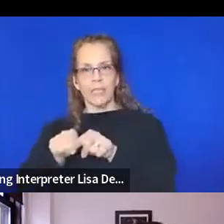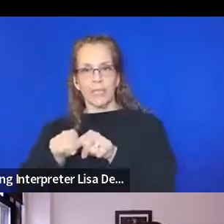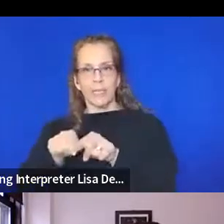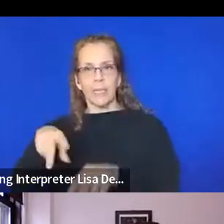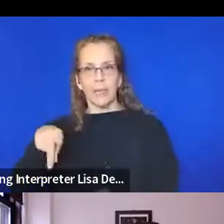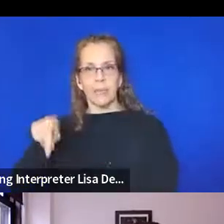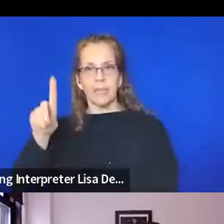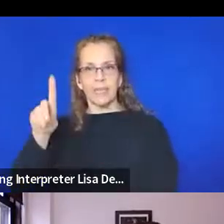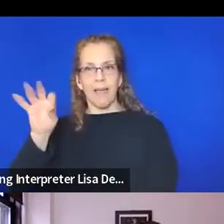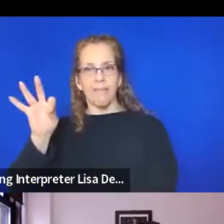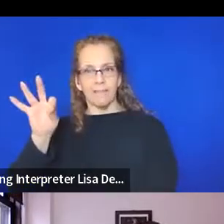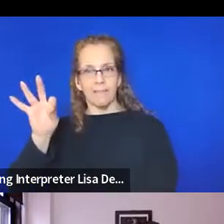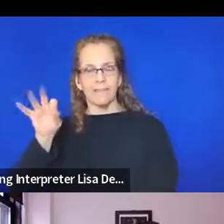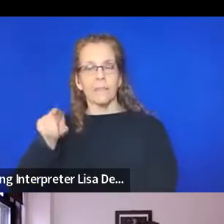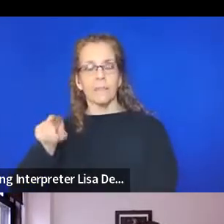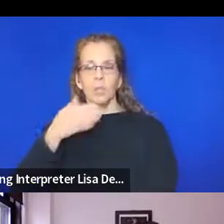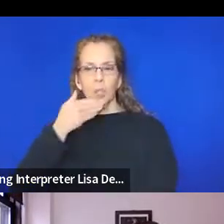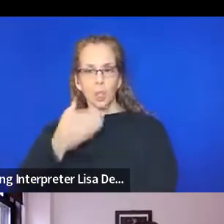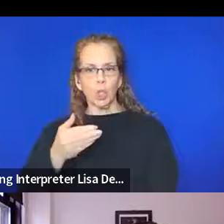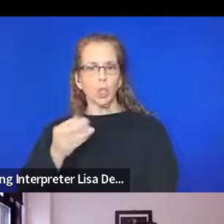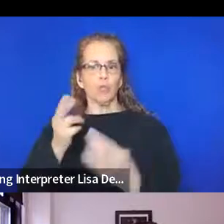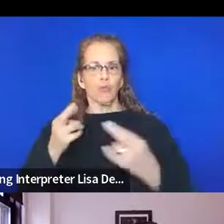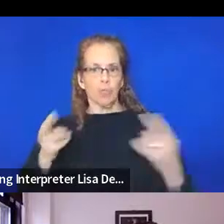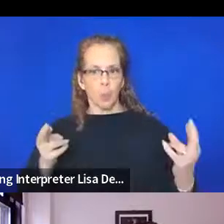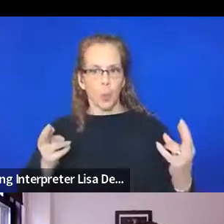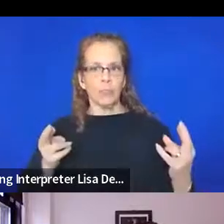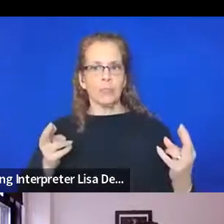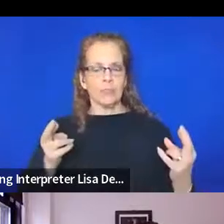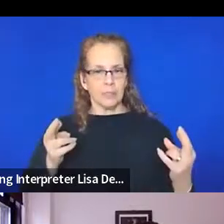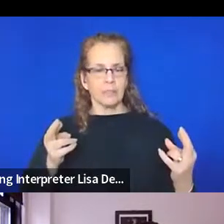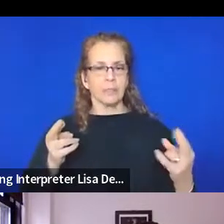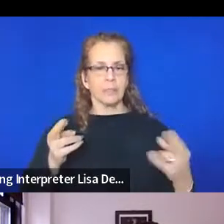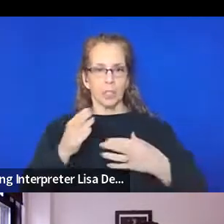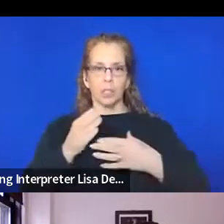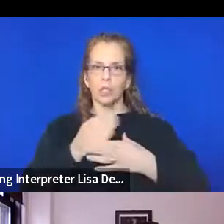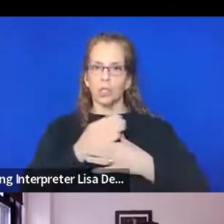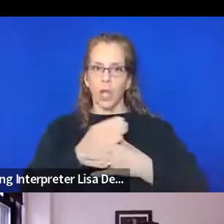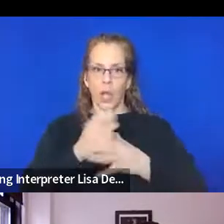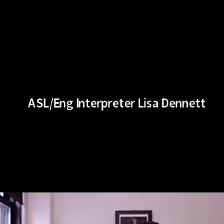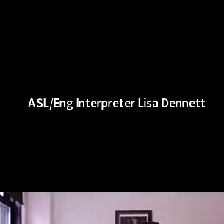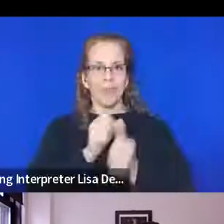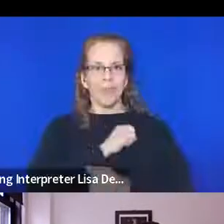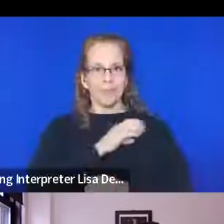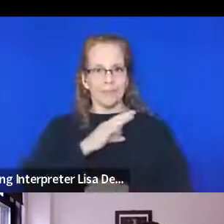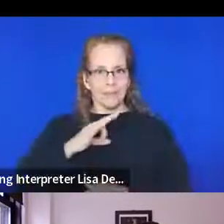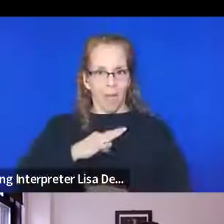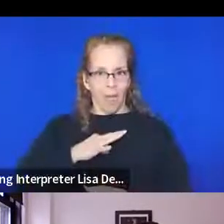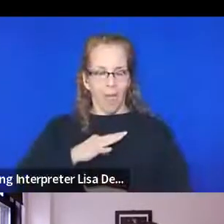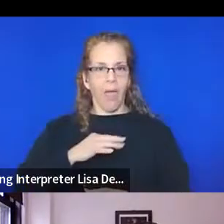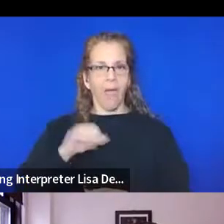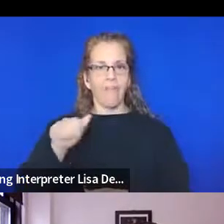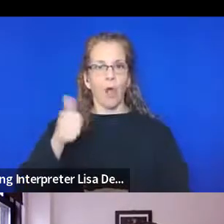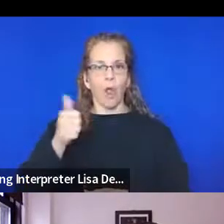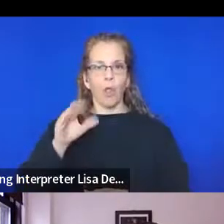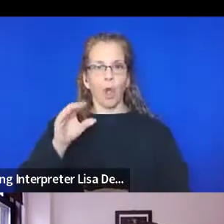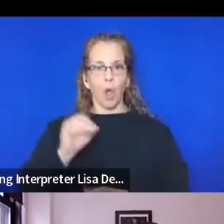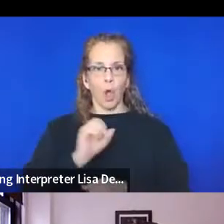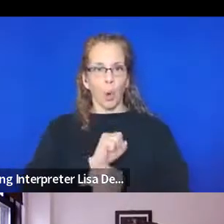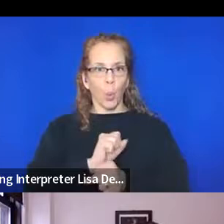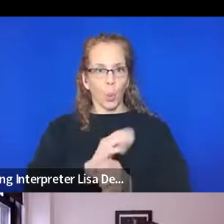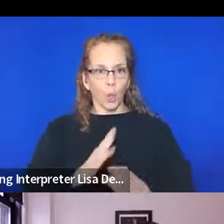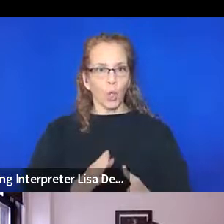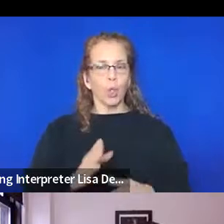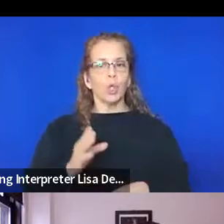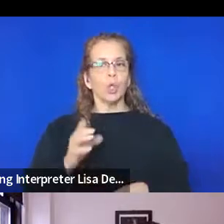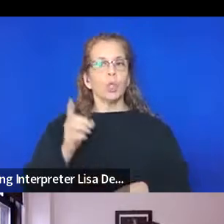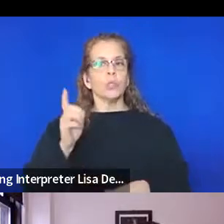it's a really great resource, I find, to share with staff and other colleagues, you know, who you want to open your budget up